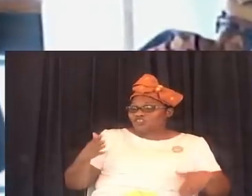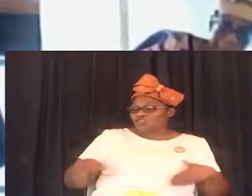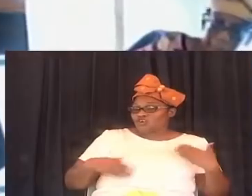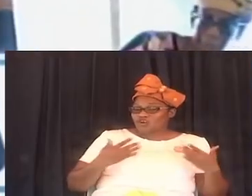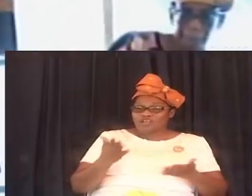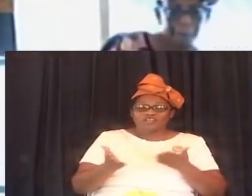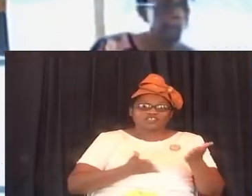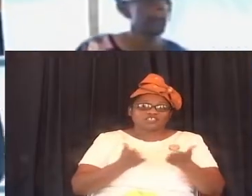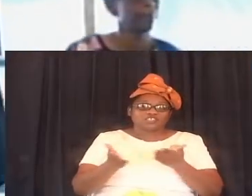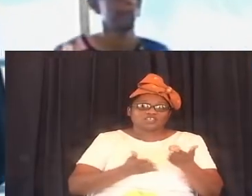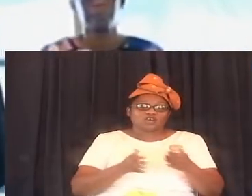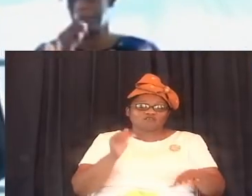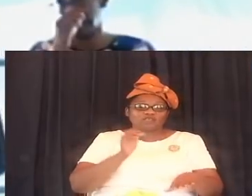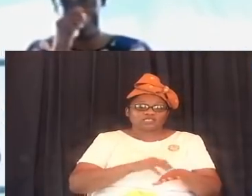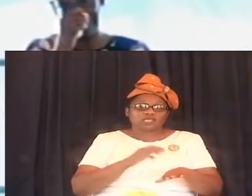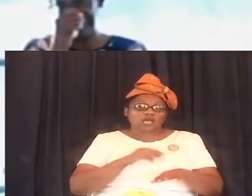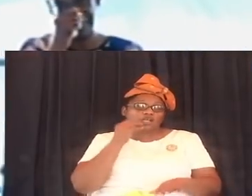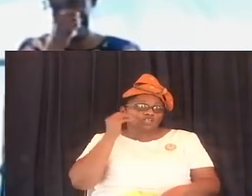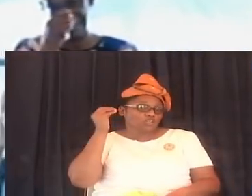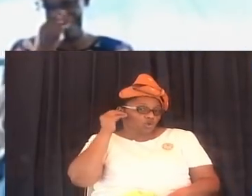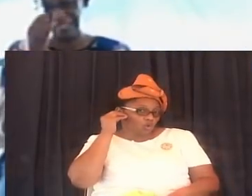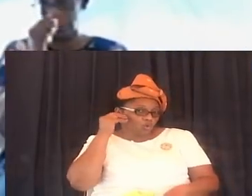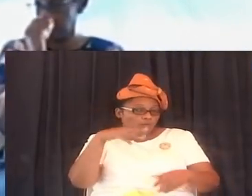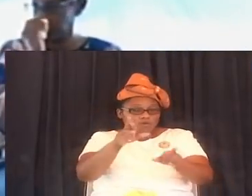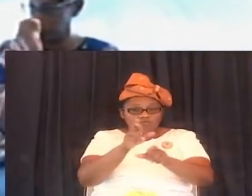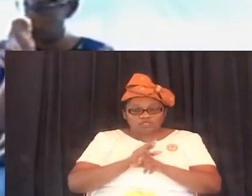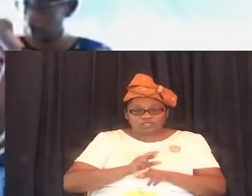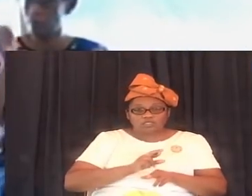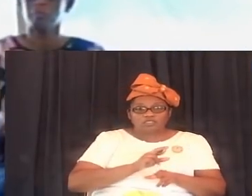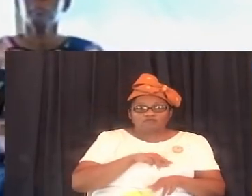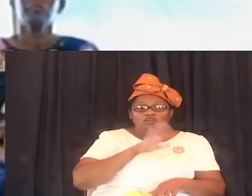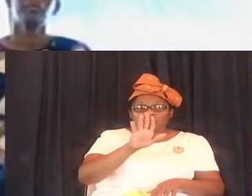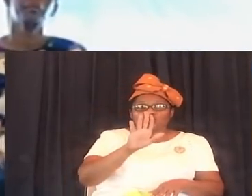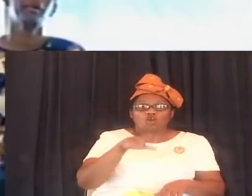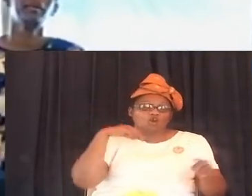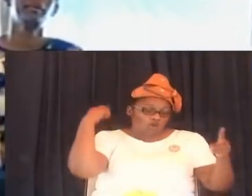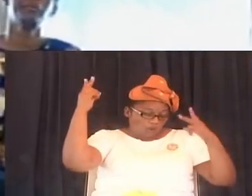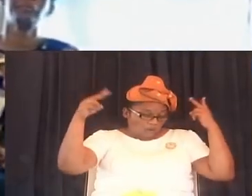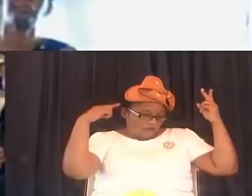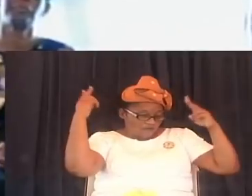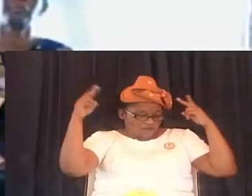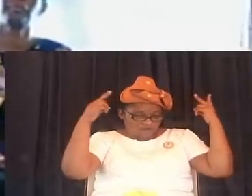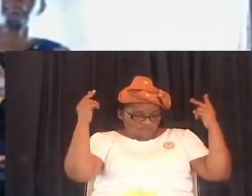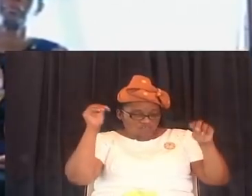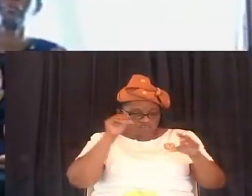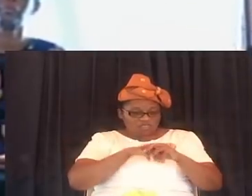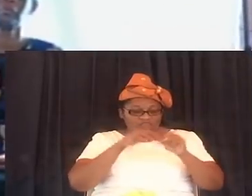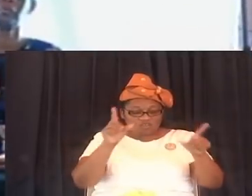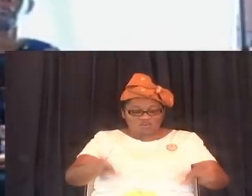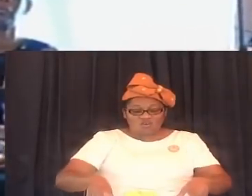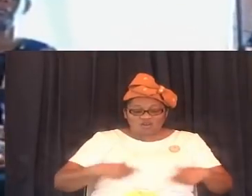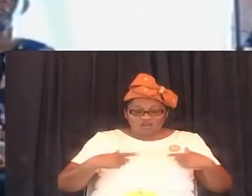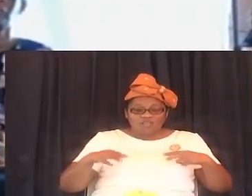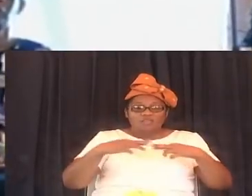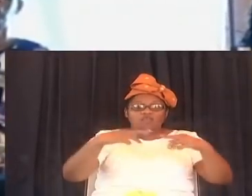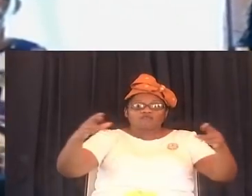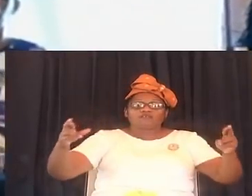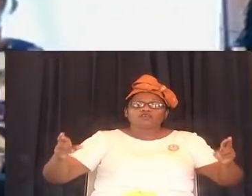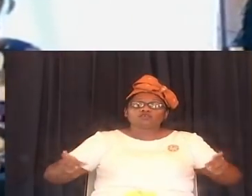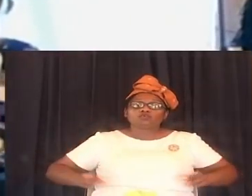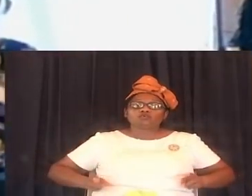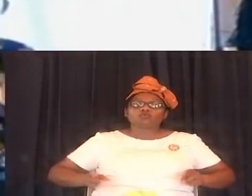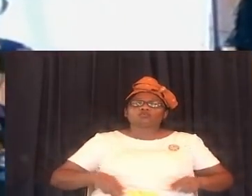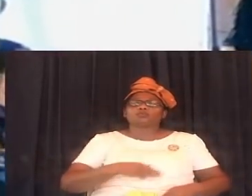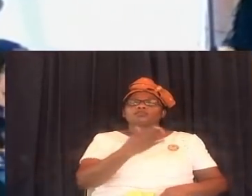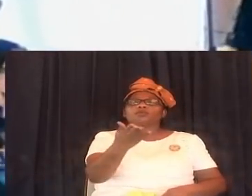kitchen. Hallelujah. Claim your victory in your kitchen. Claim your victory in your living room. Listen, there's a blessing with your name written on